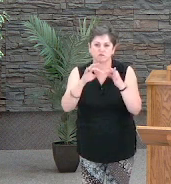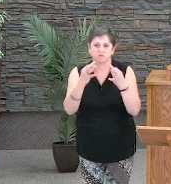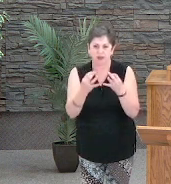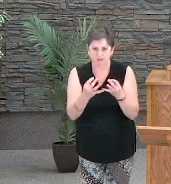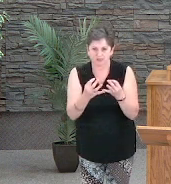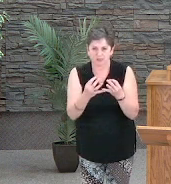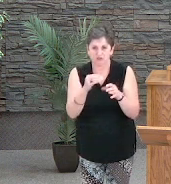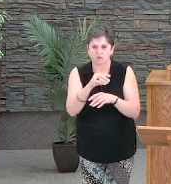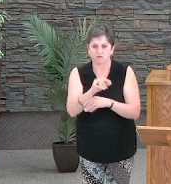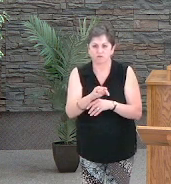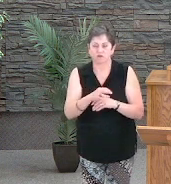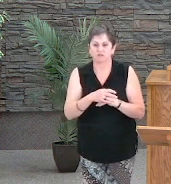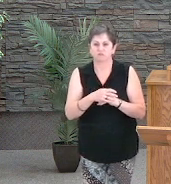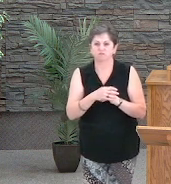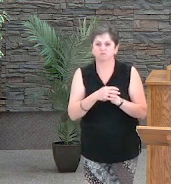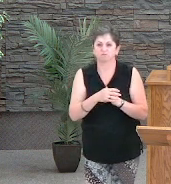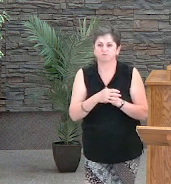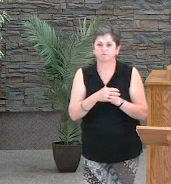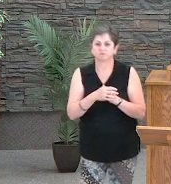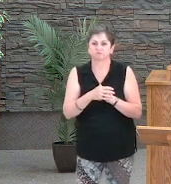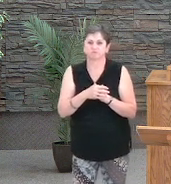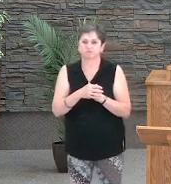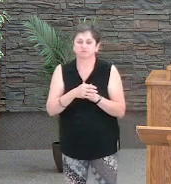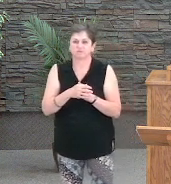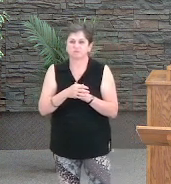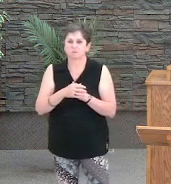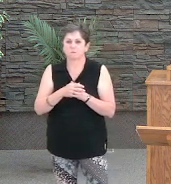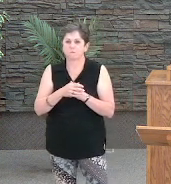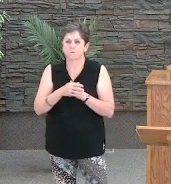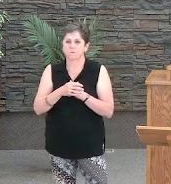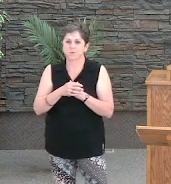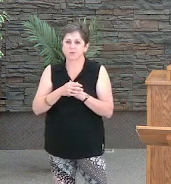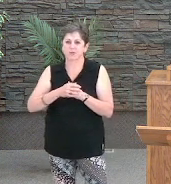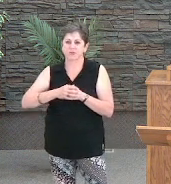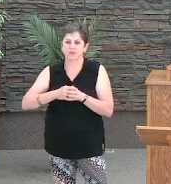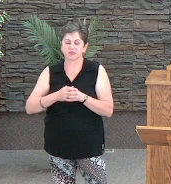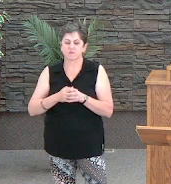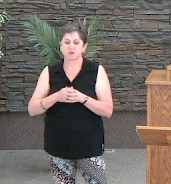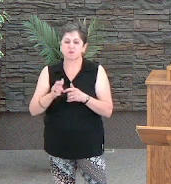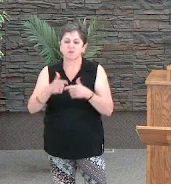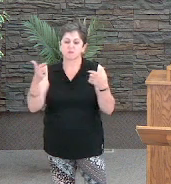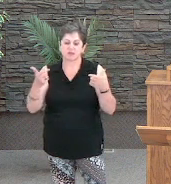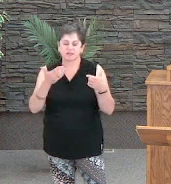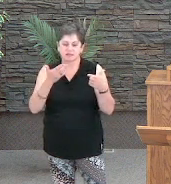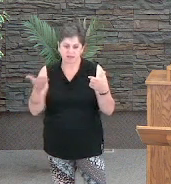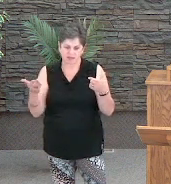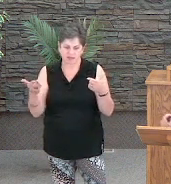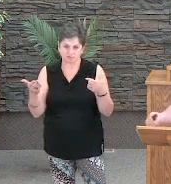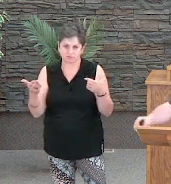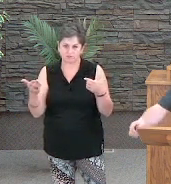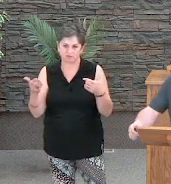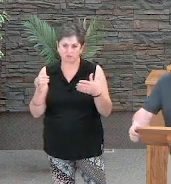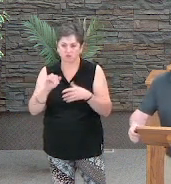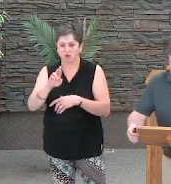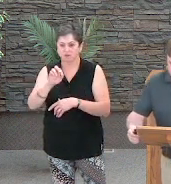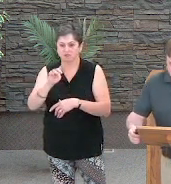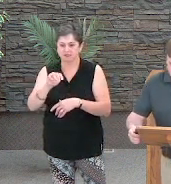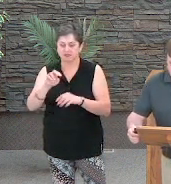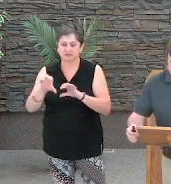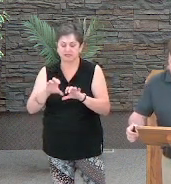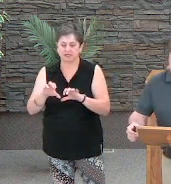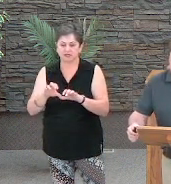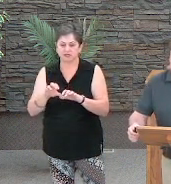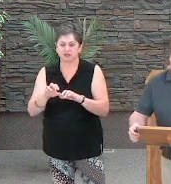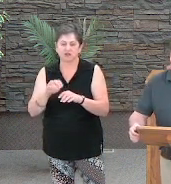here in Great Falls. I think that's incredible. Probably the biggest thing Robinson did for them,